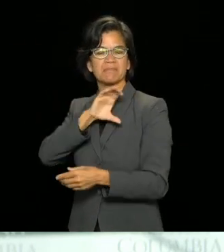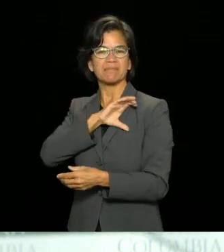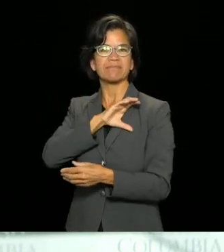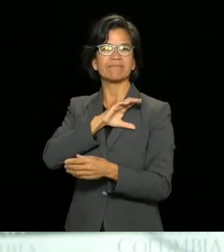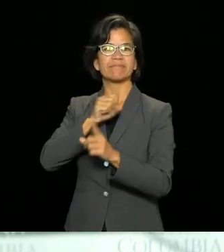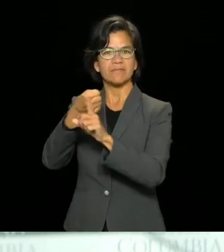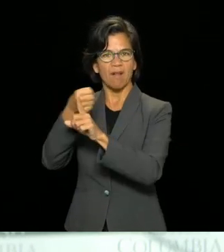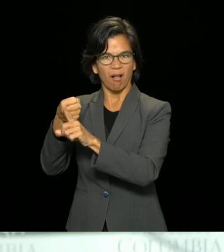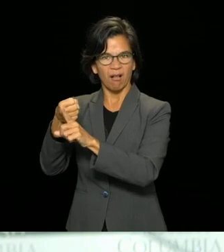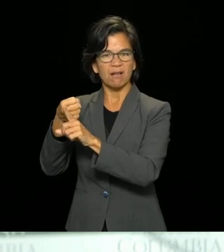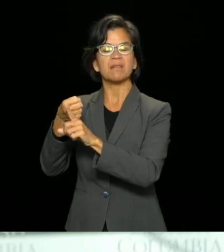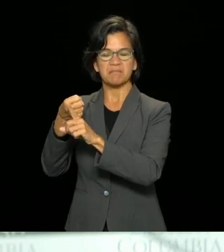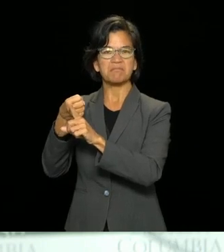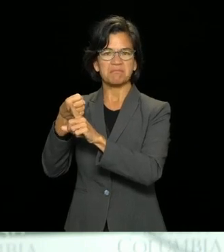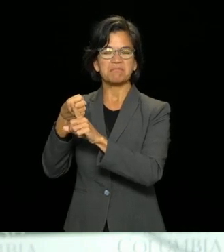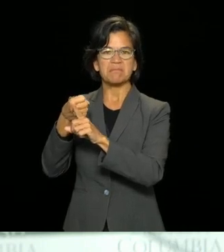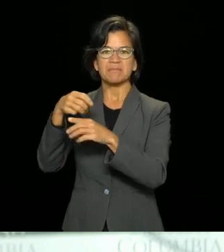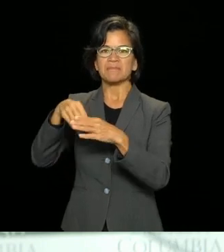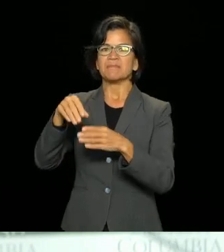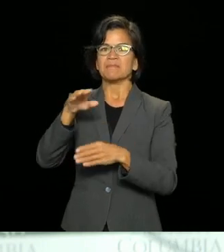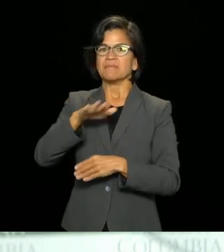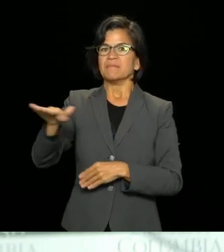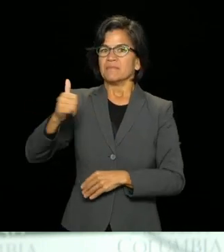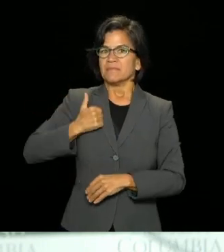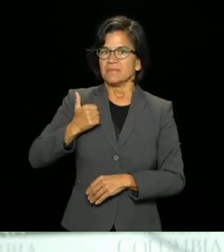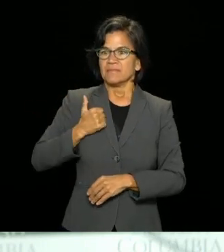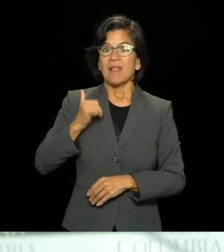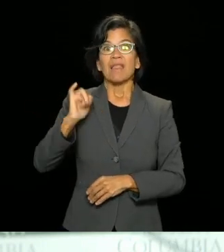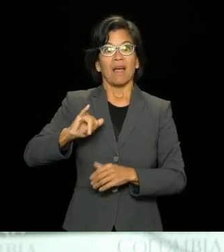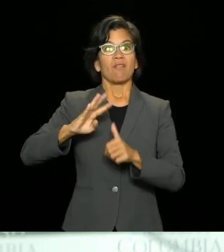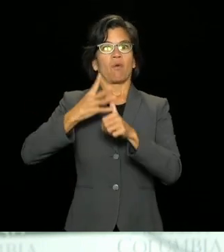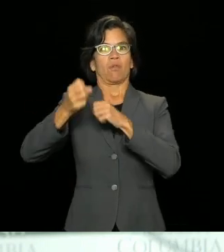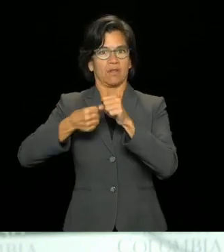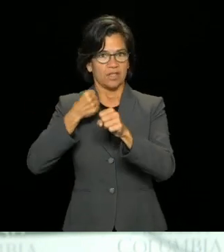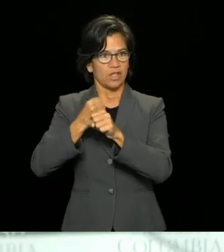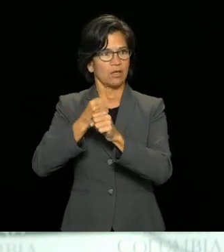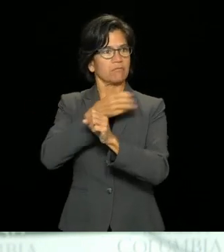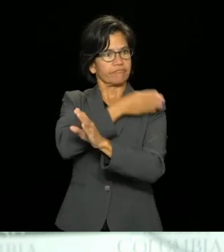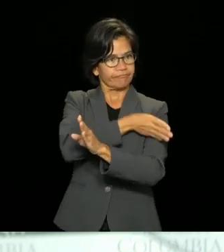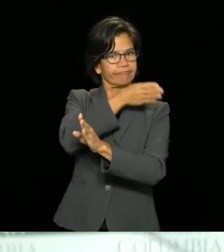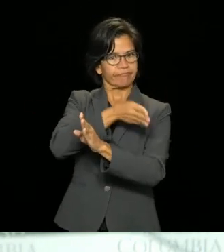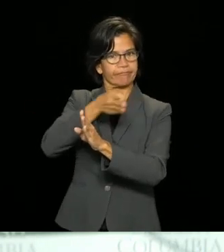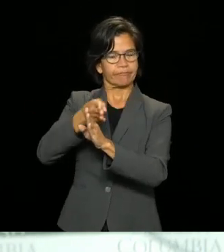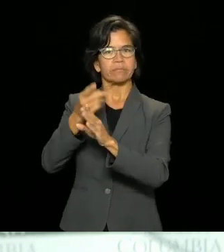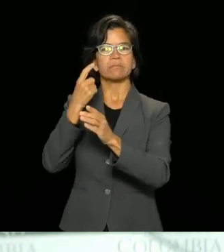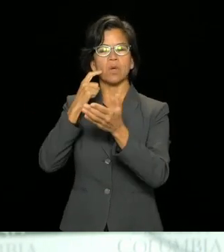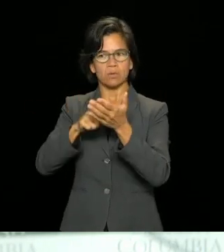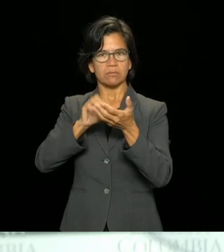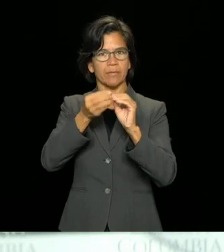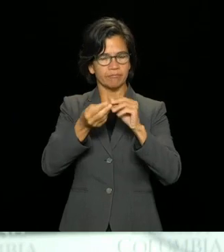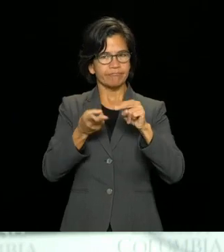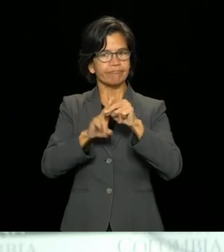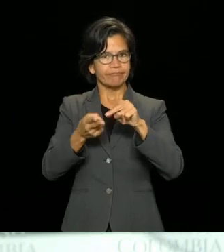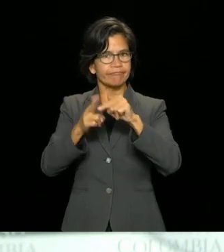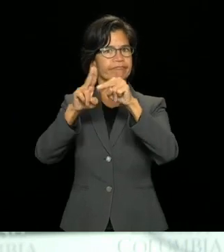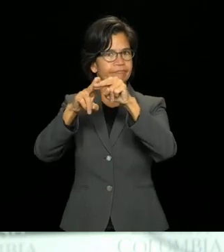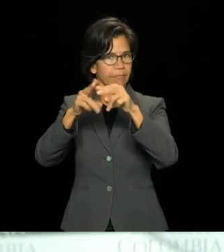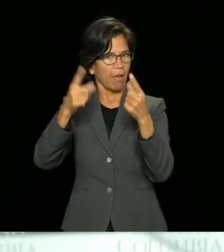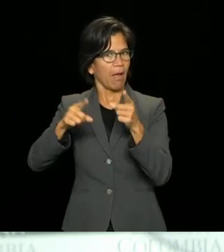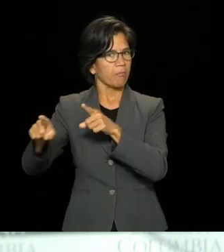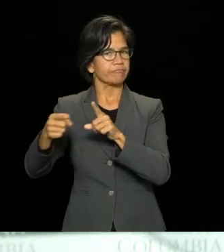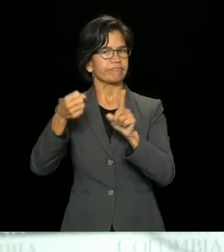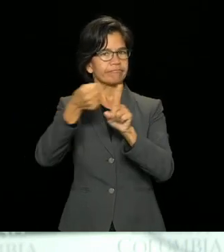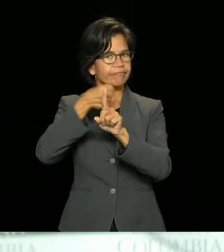year in a row that the police saw increases of sexual assault reports. Stats Canada also tells us that